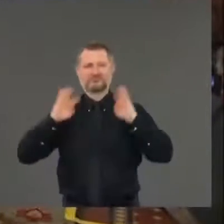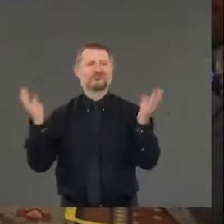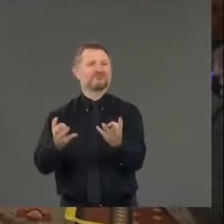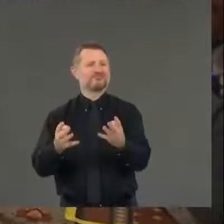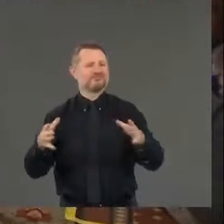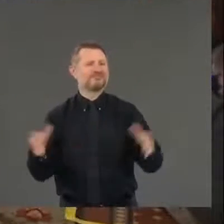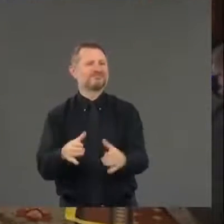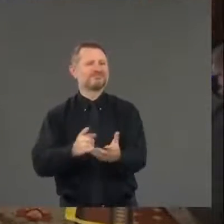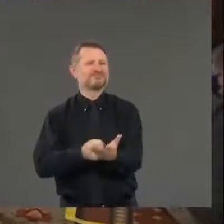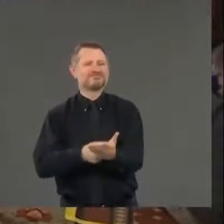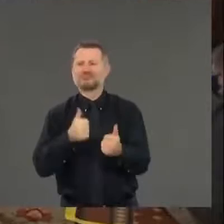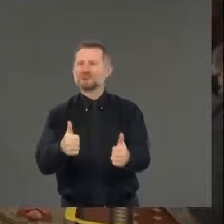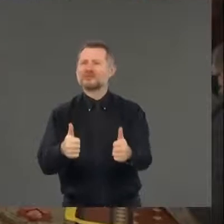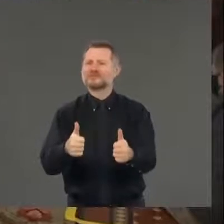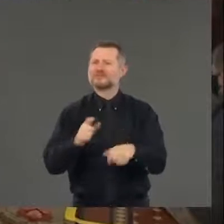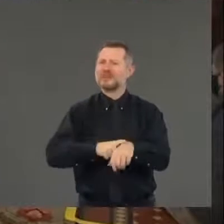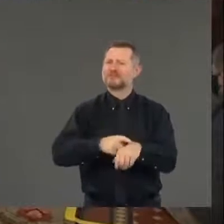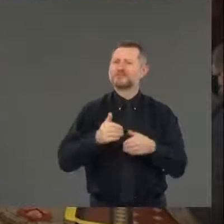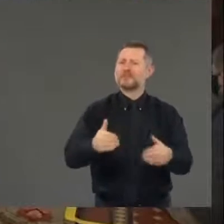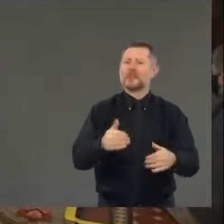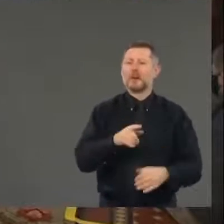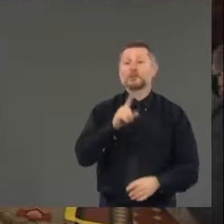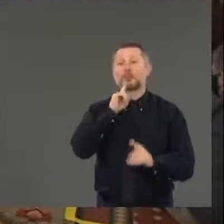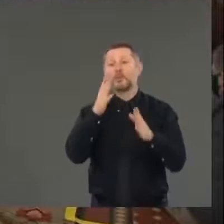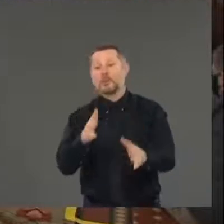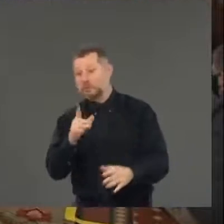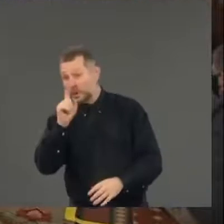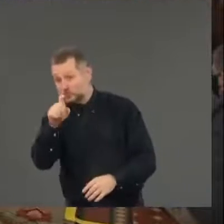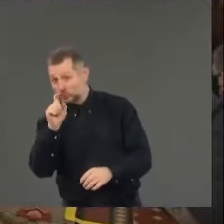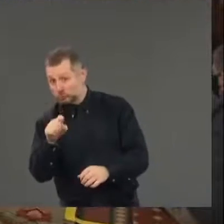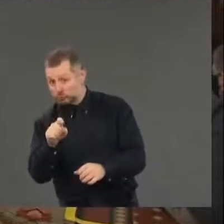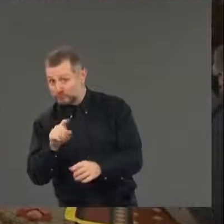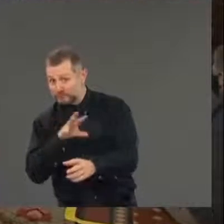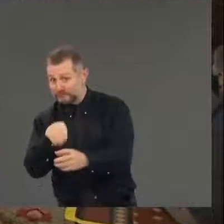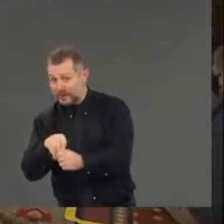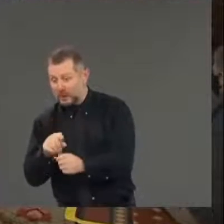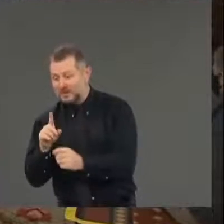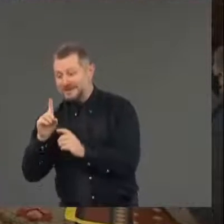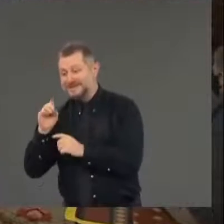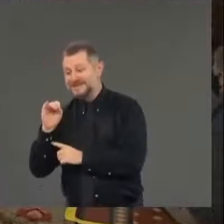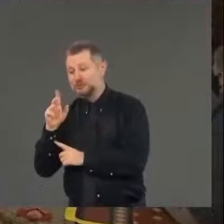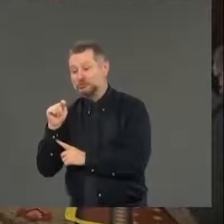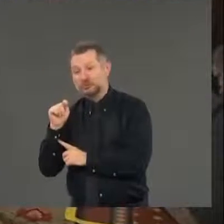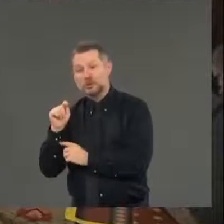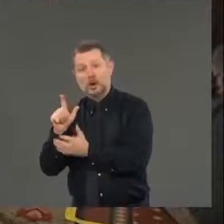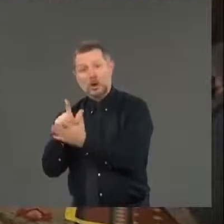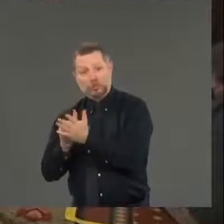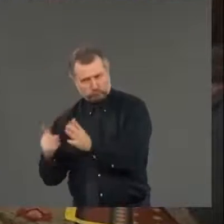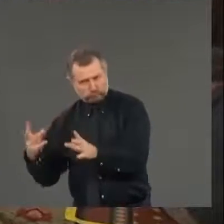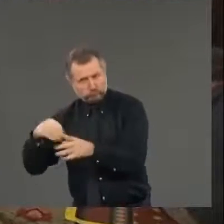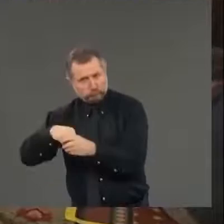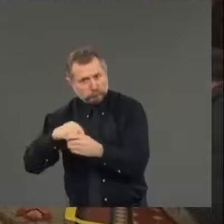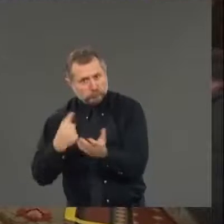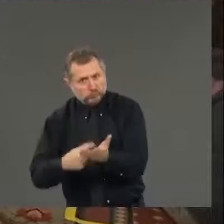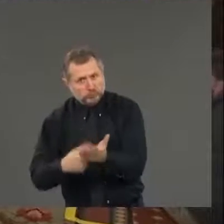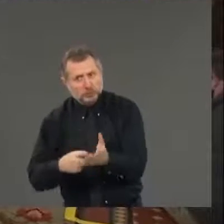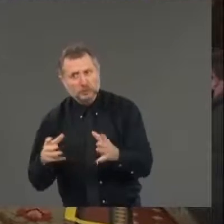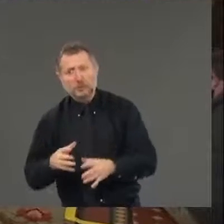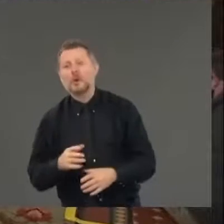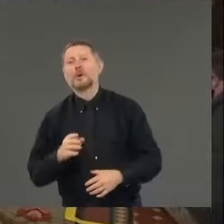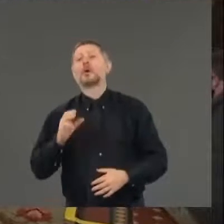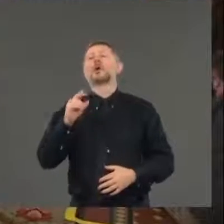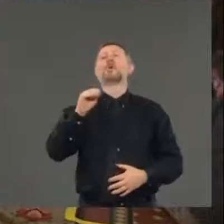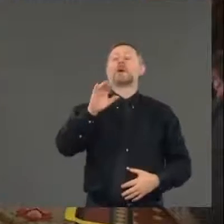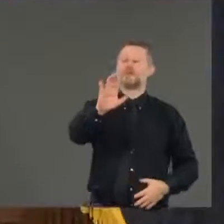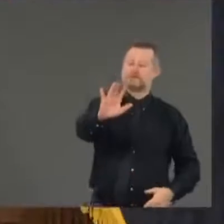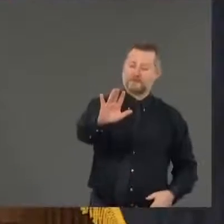to local district attorneys that often have some of those same problems as far as transparency, you know? Let's do one thing at a time